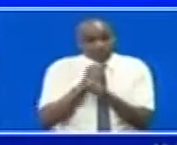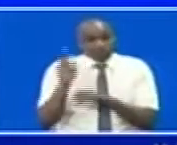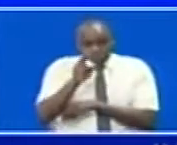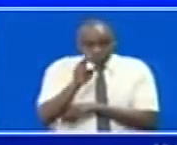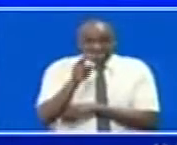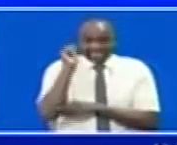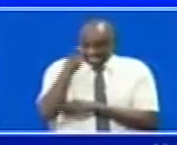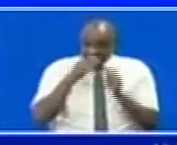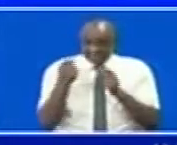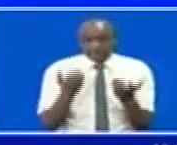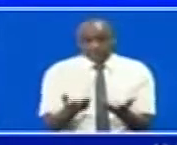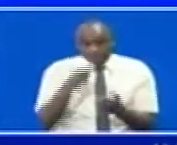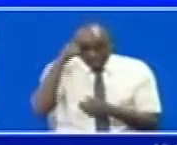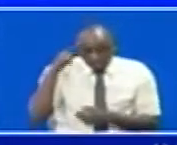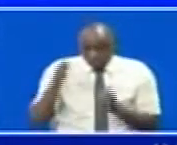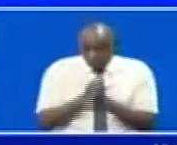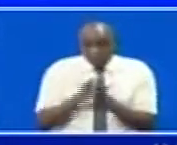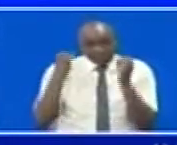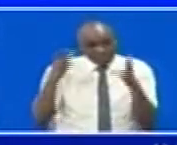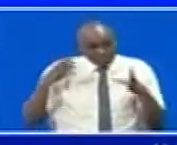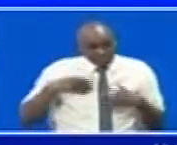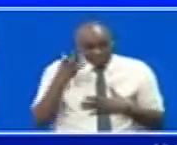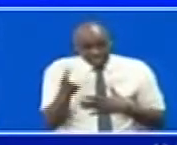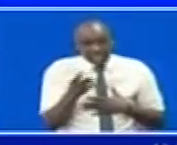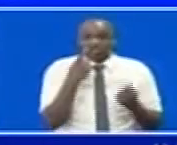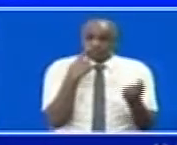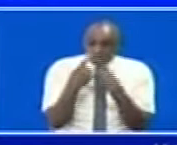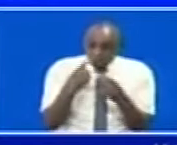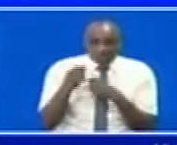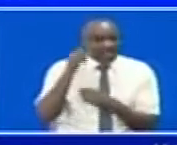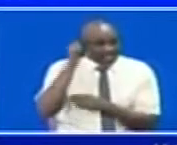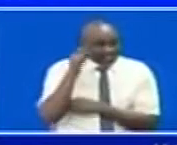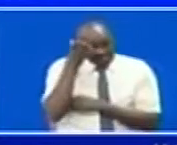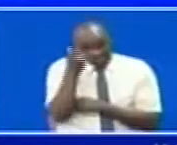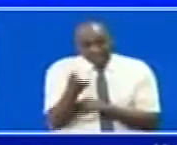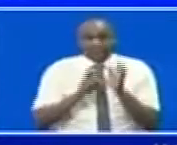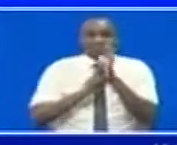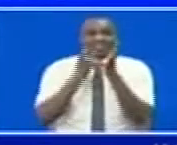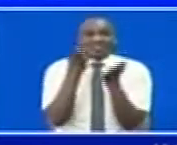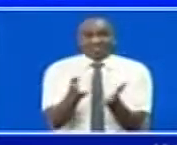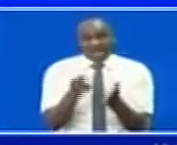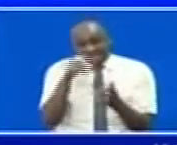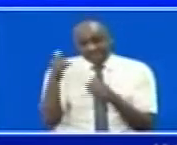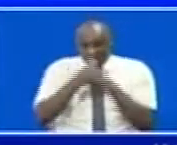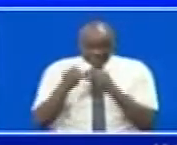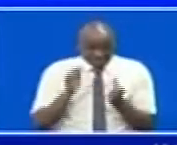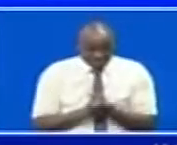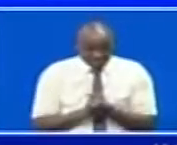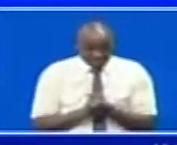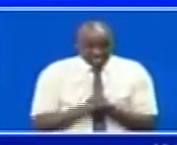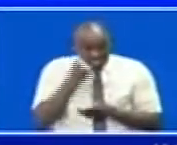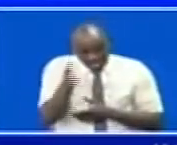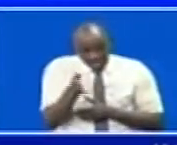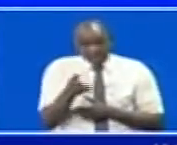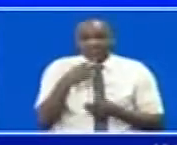by the Kenyan team because of the huge number of athletes who speak Kalenjin will be representing other countries. Moses Wahisi